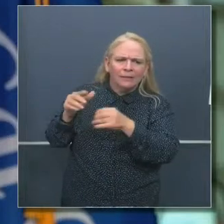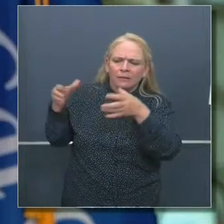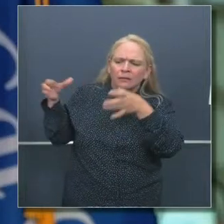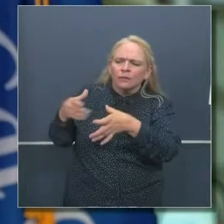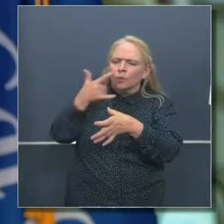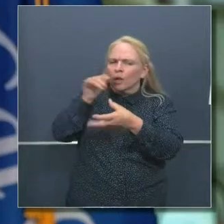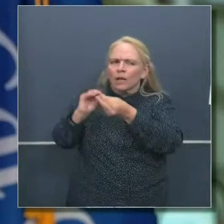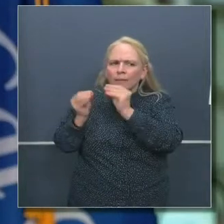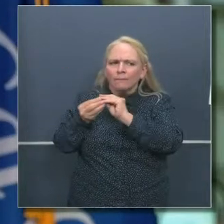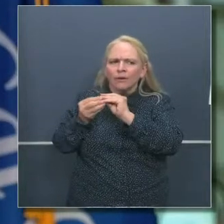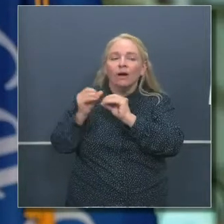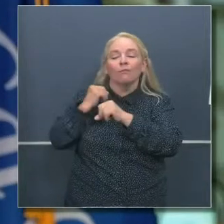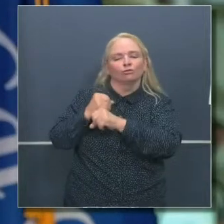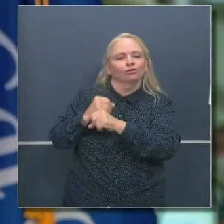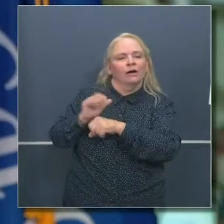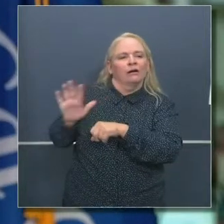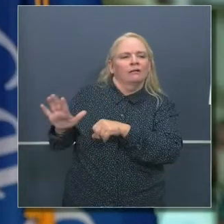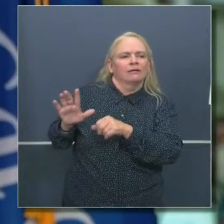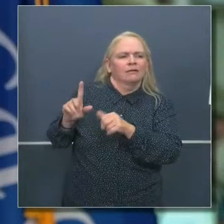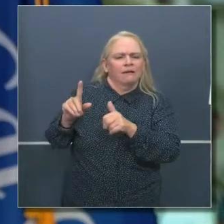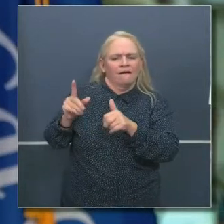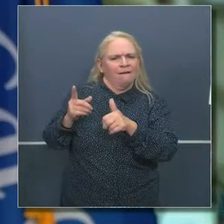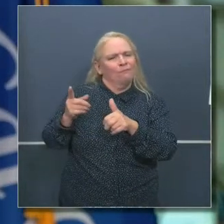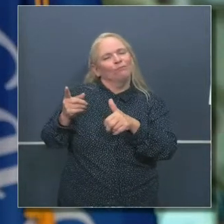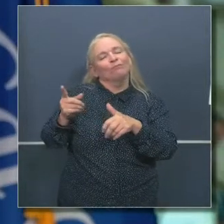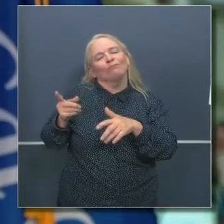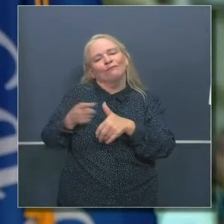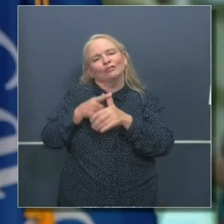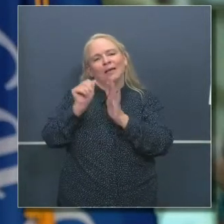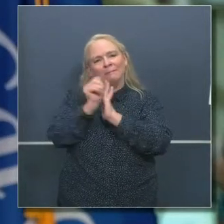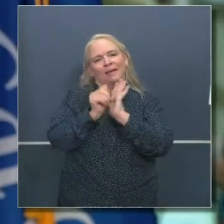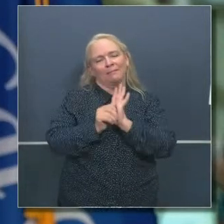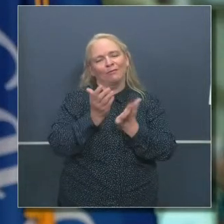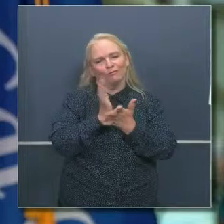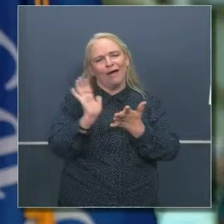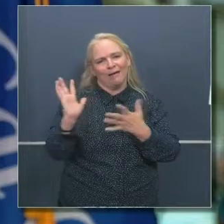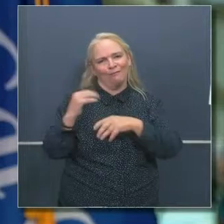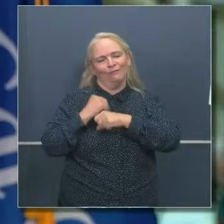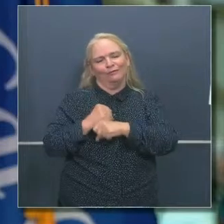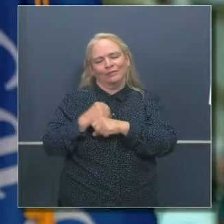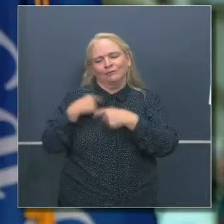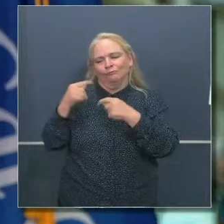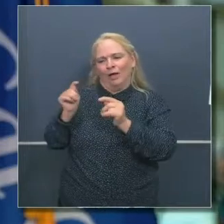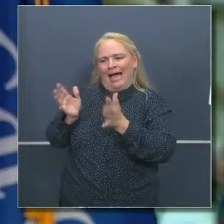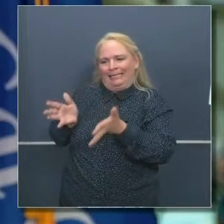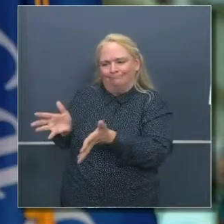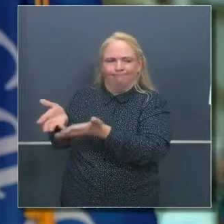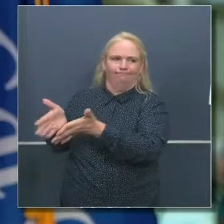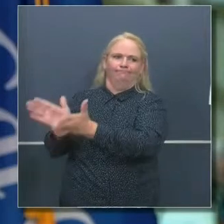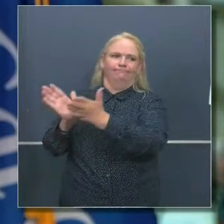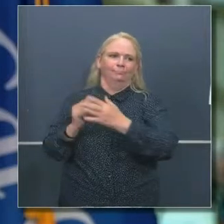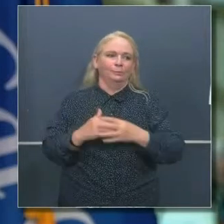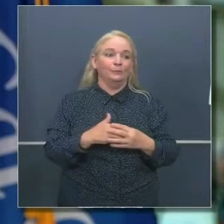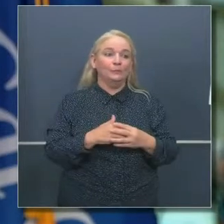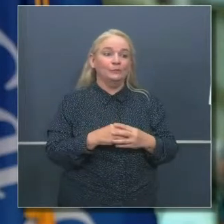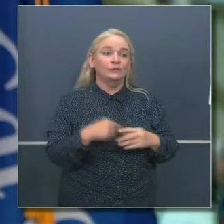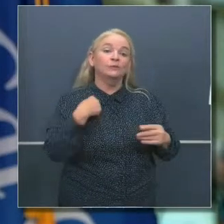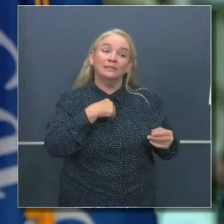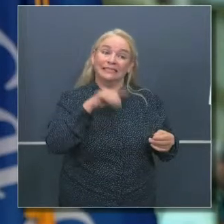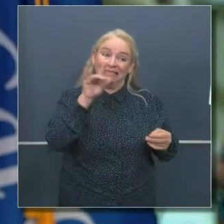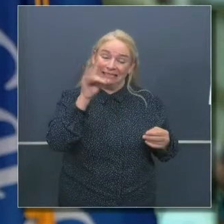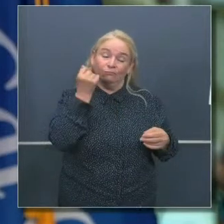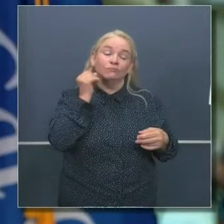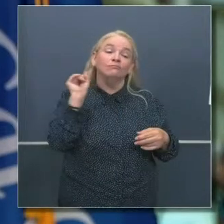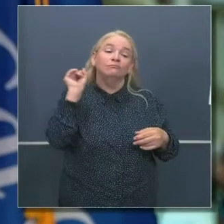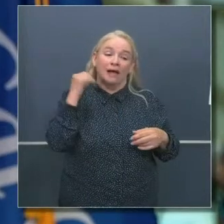protecting people's rights to assemble for peaceful protests. So as you know, we've had the protests that went on through